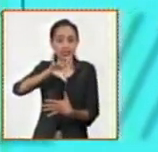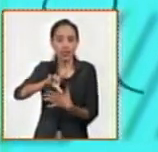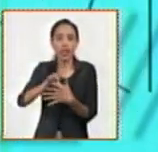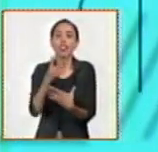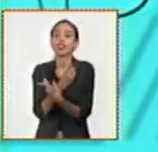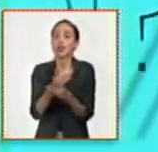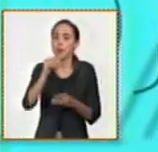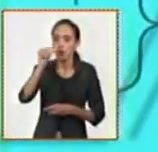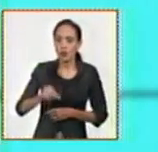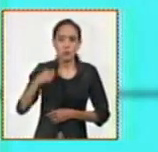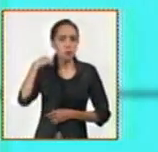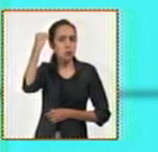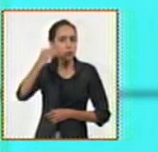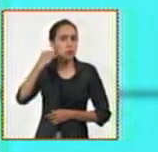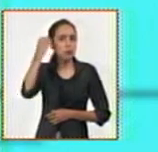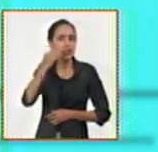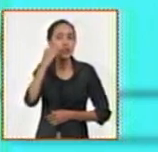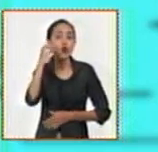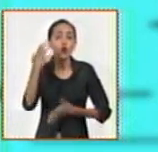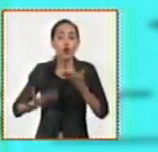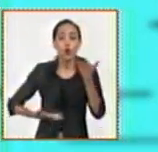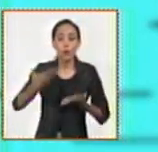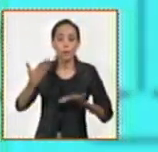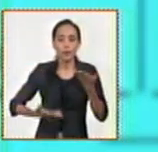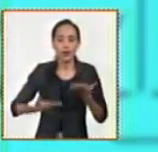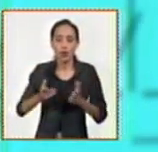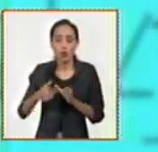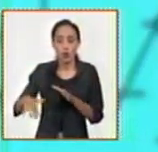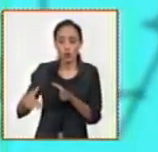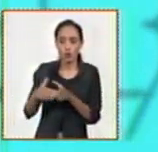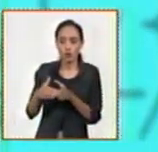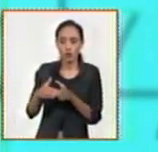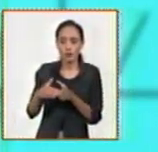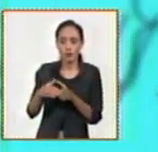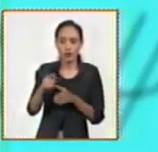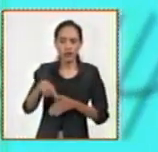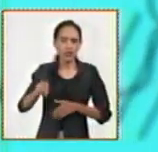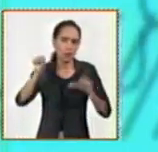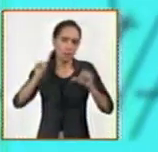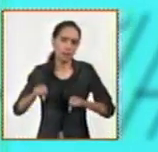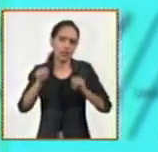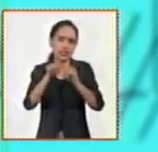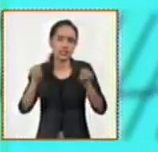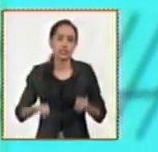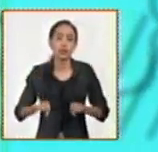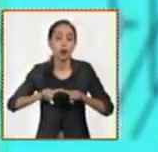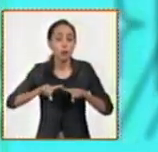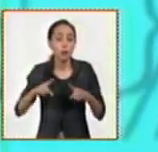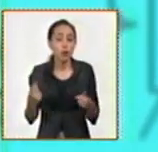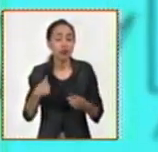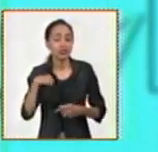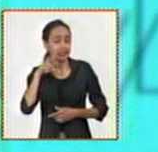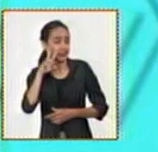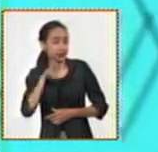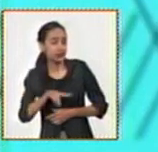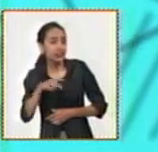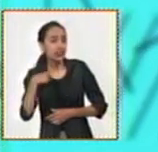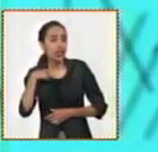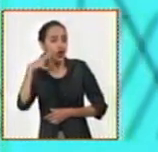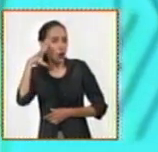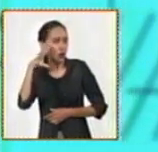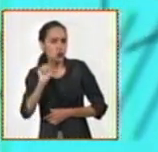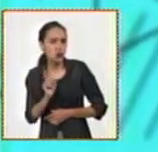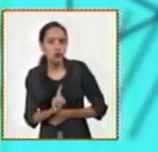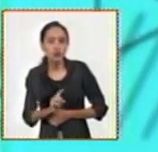Think about that in comparison to your group. This is a goddamn problem. Because whether you realize it or not, Cubans